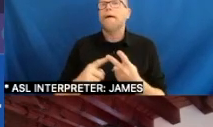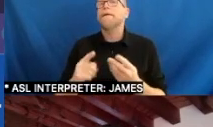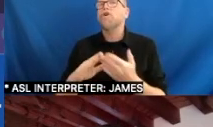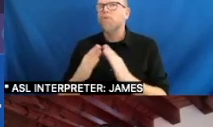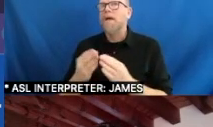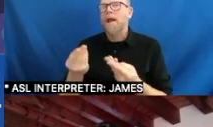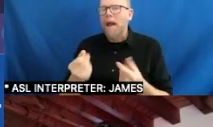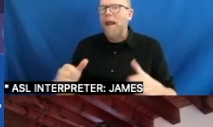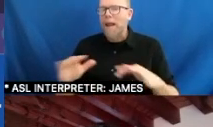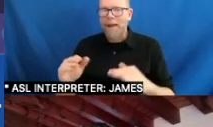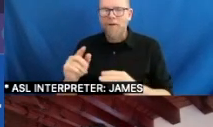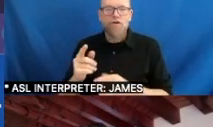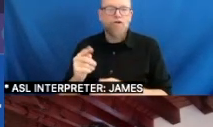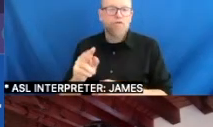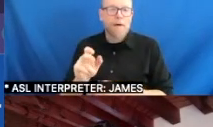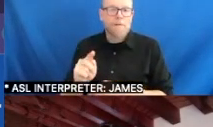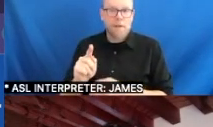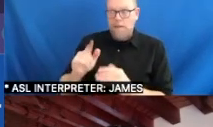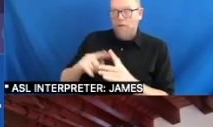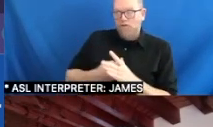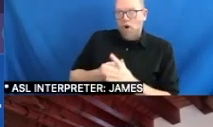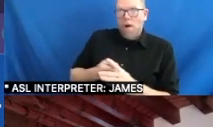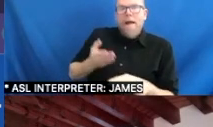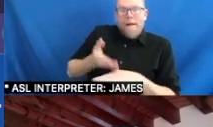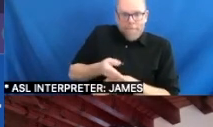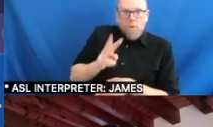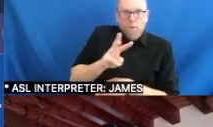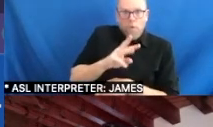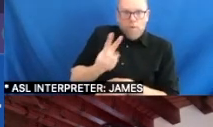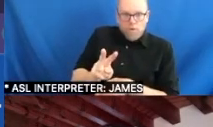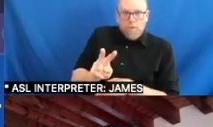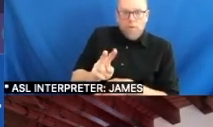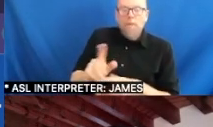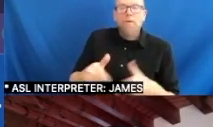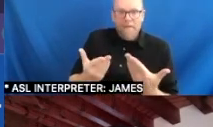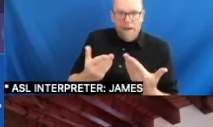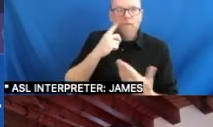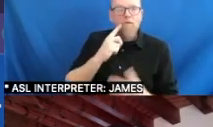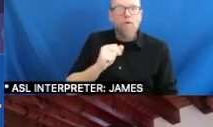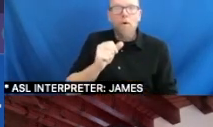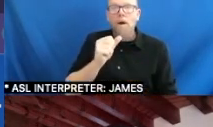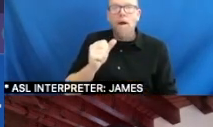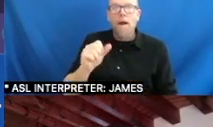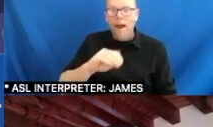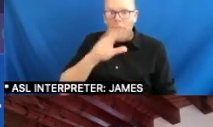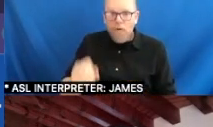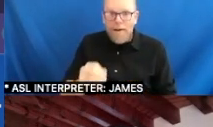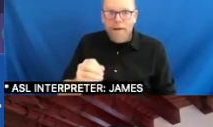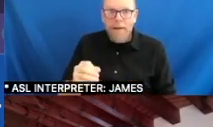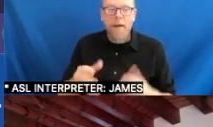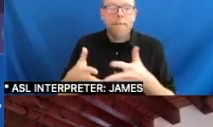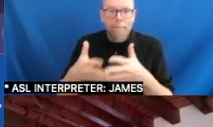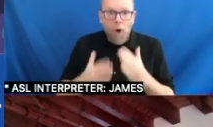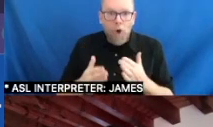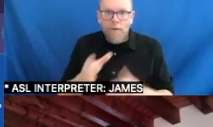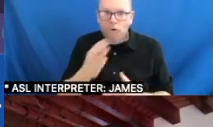trusts actually began after World War II and provided an avenue for African American farmers to access land. And